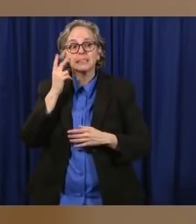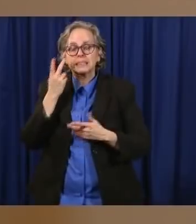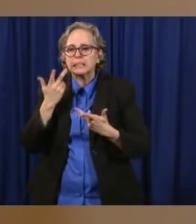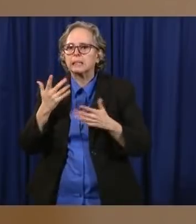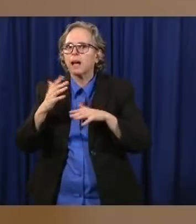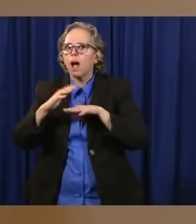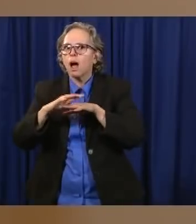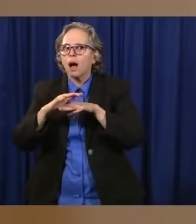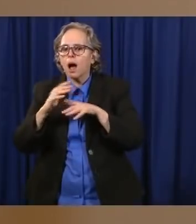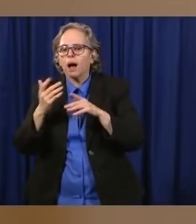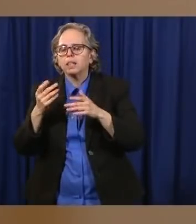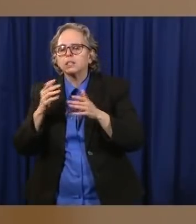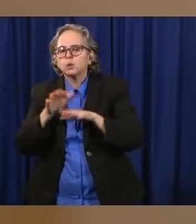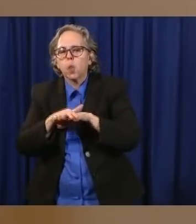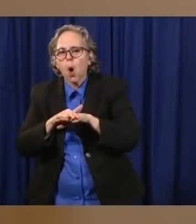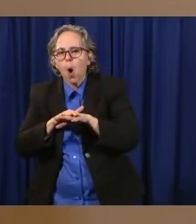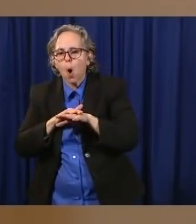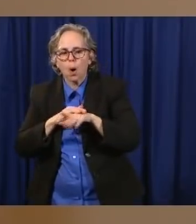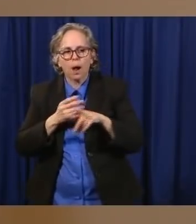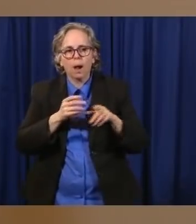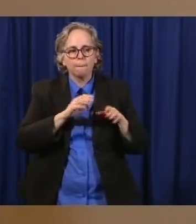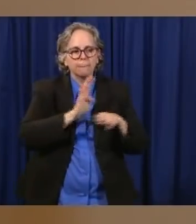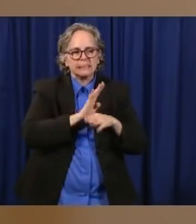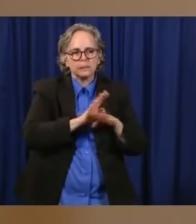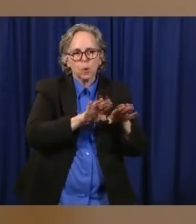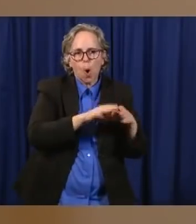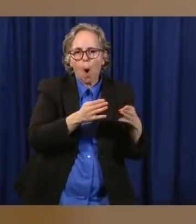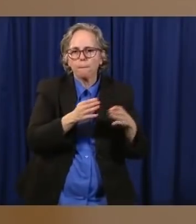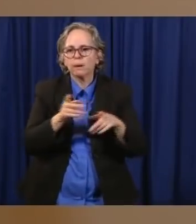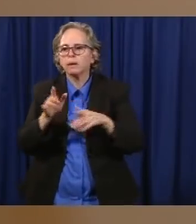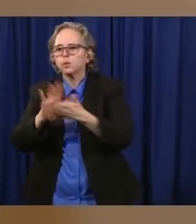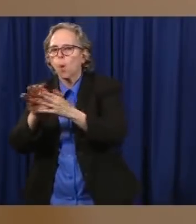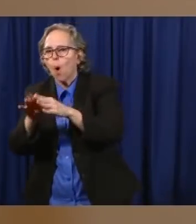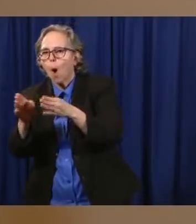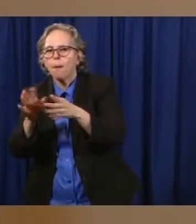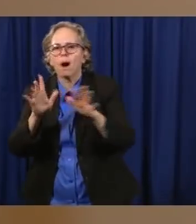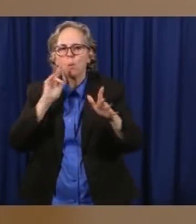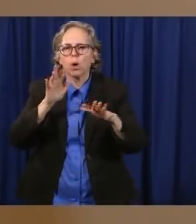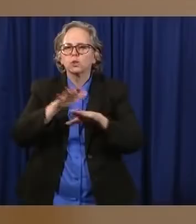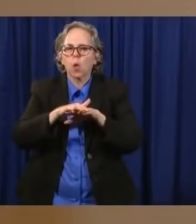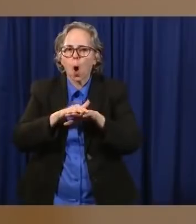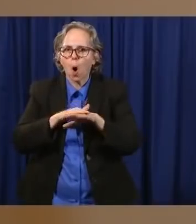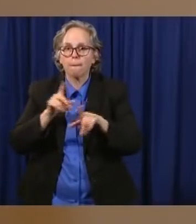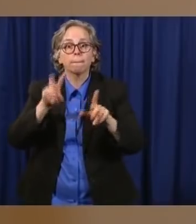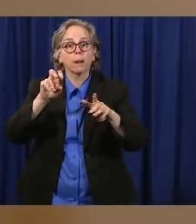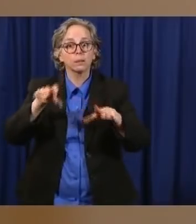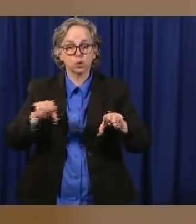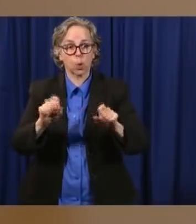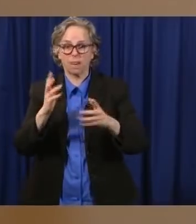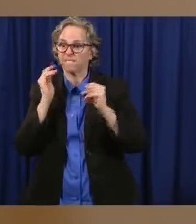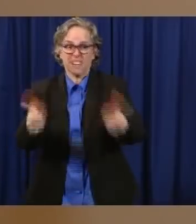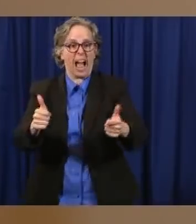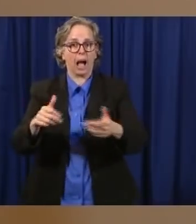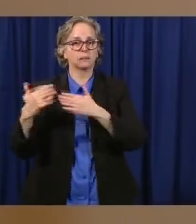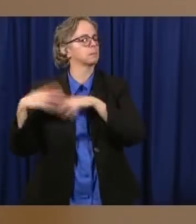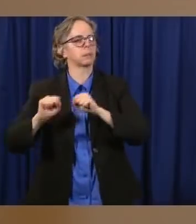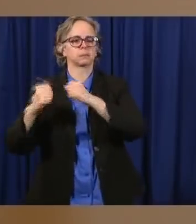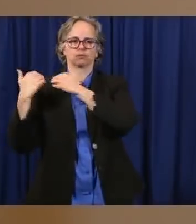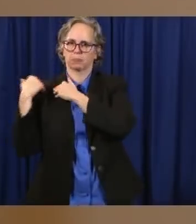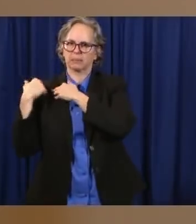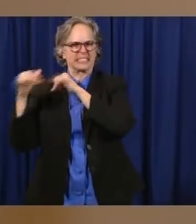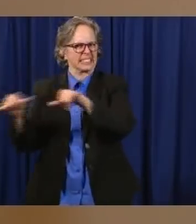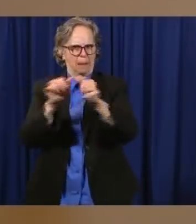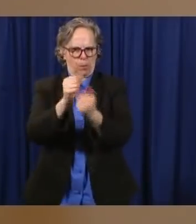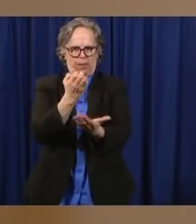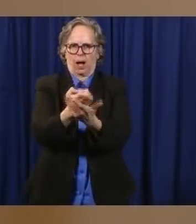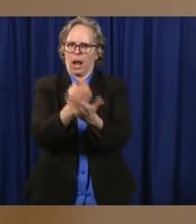recovery. And economically, quite honestly, that's the case too. Even with none of these social distancing things, if all